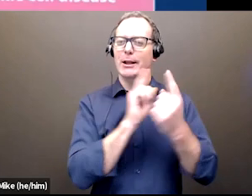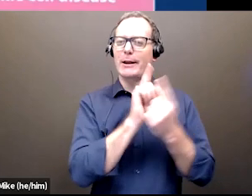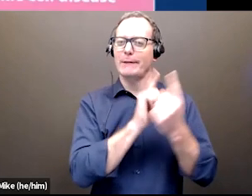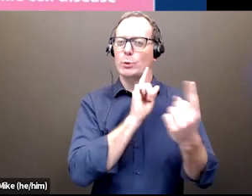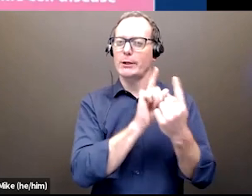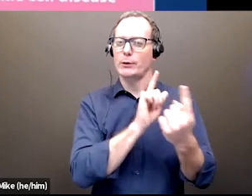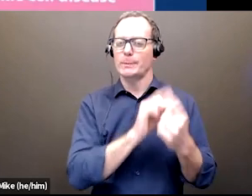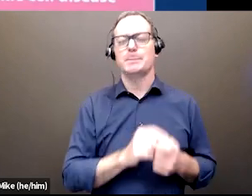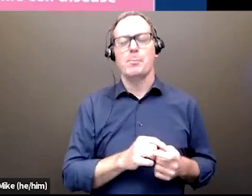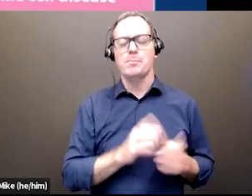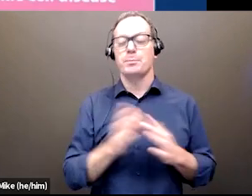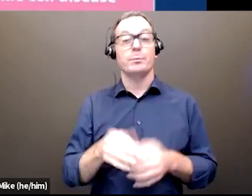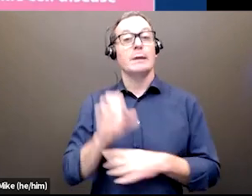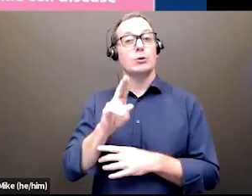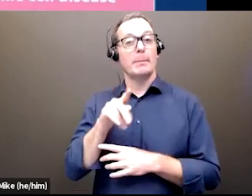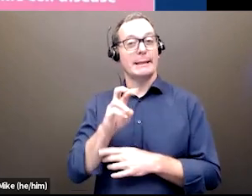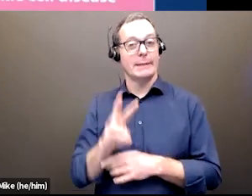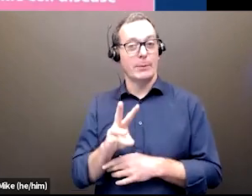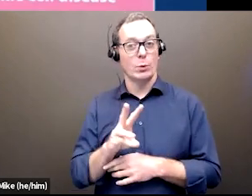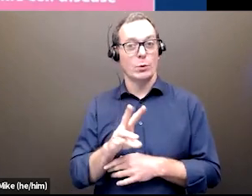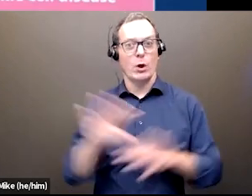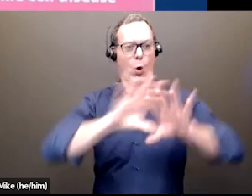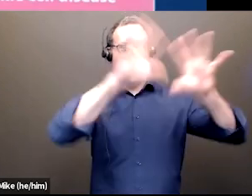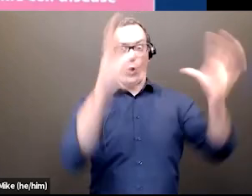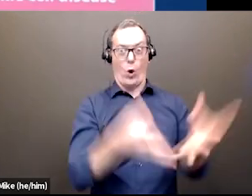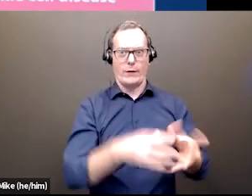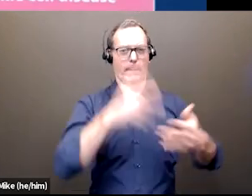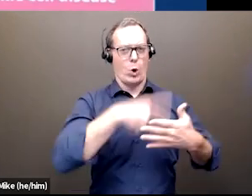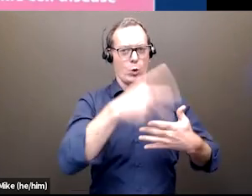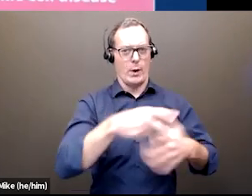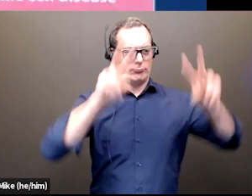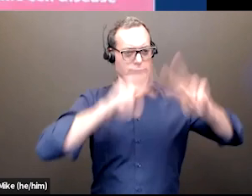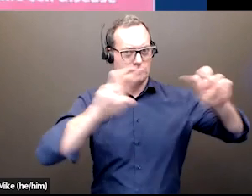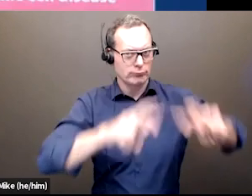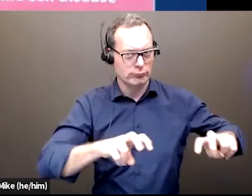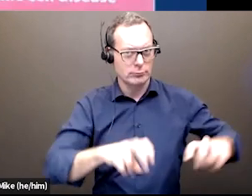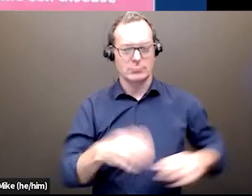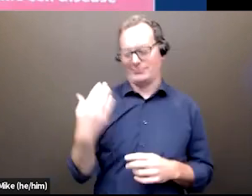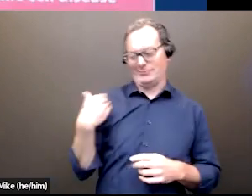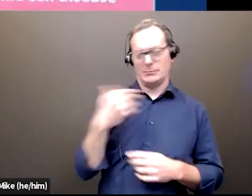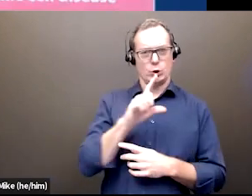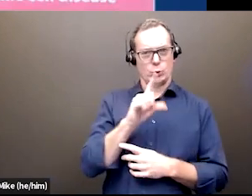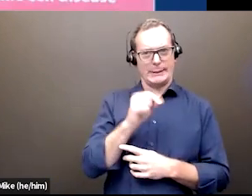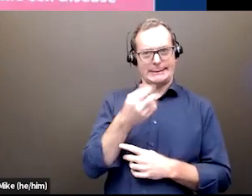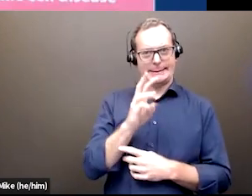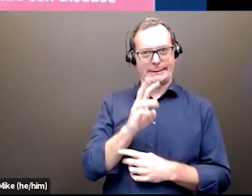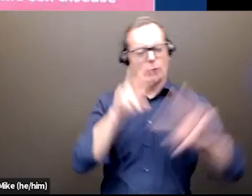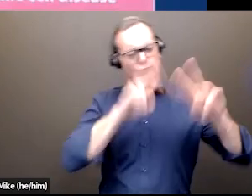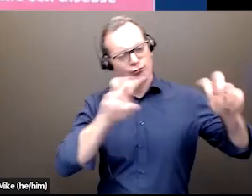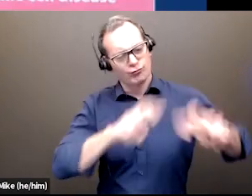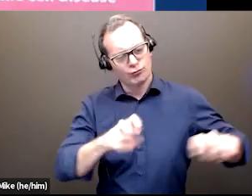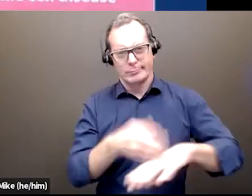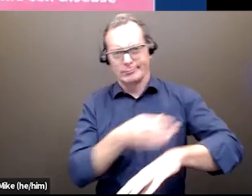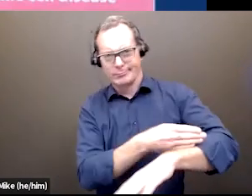a total evaluation in 2016, a total program evaluation in 2016 to reflect and learn from the